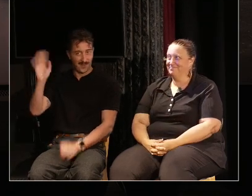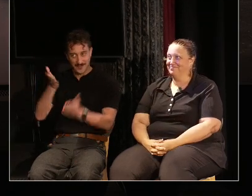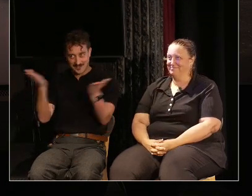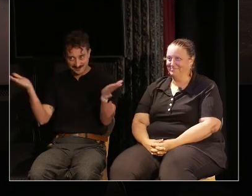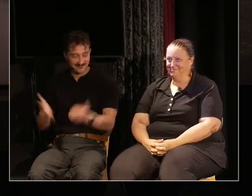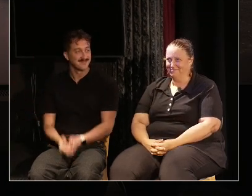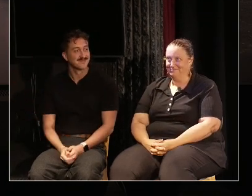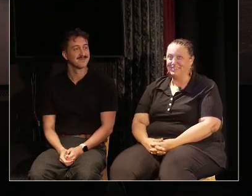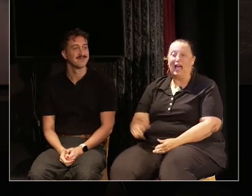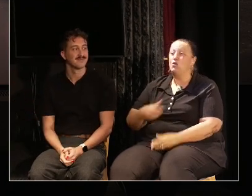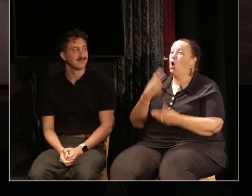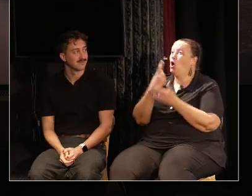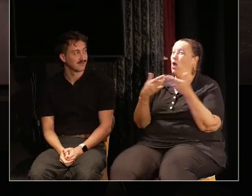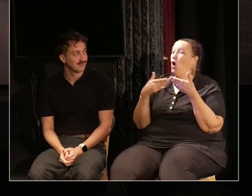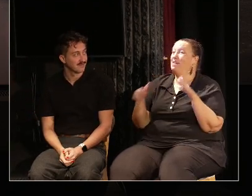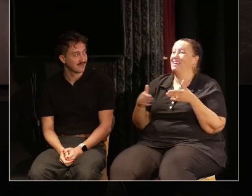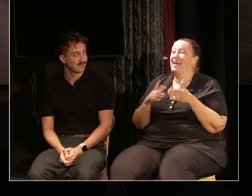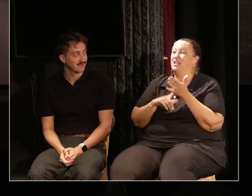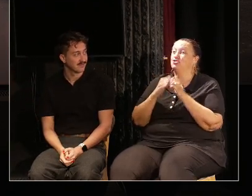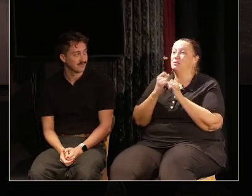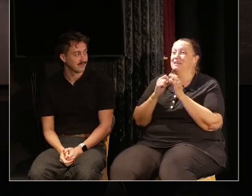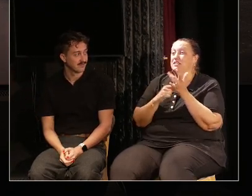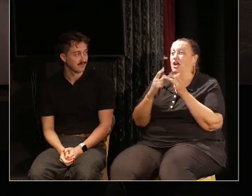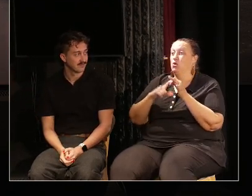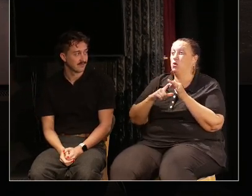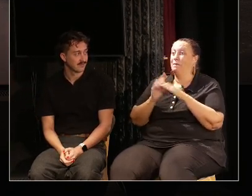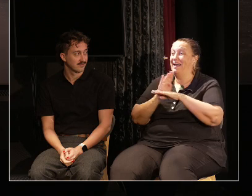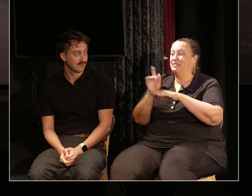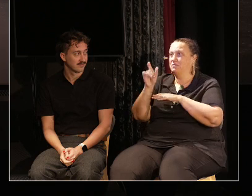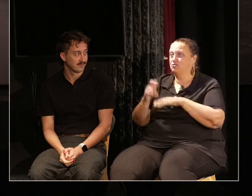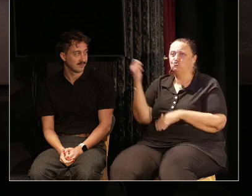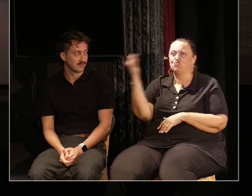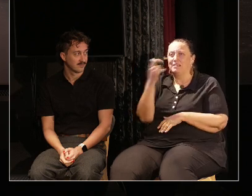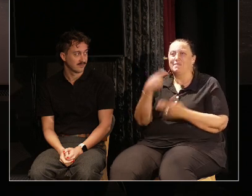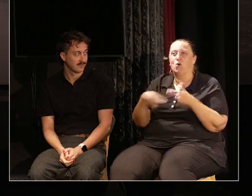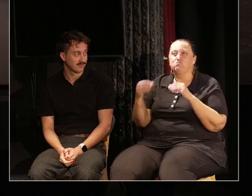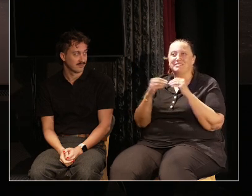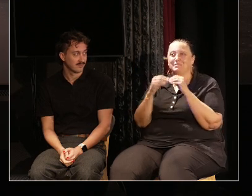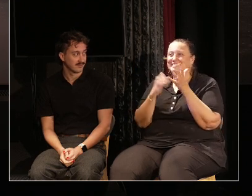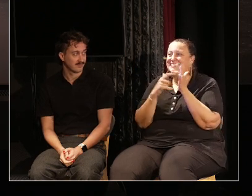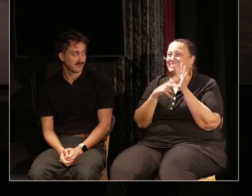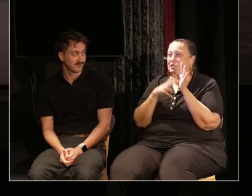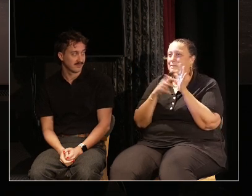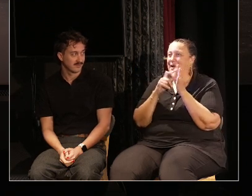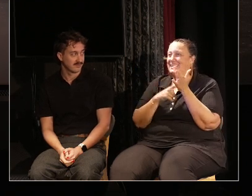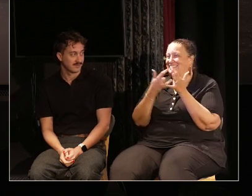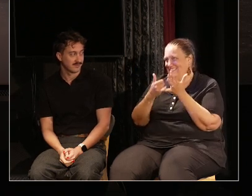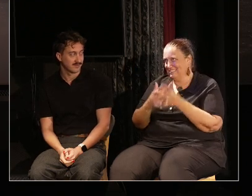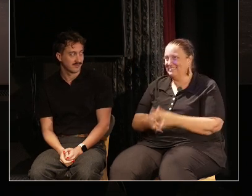Our only openly LGBTQIA plus panellist tonight, Greens member for Brisbane, Stephen Bates.